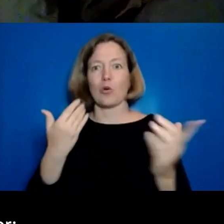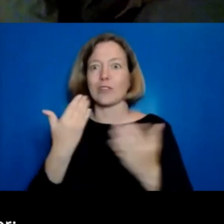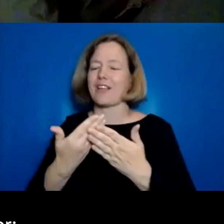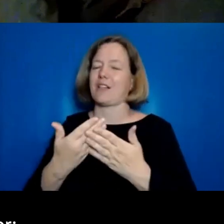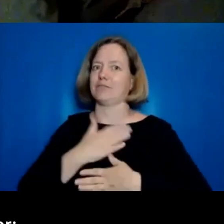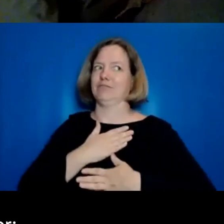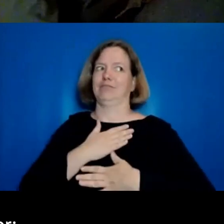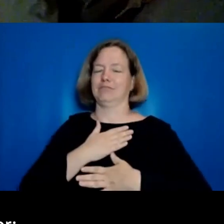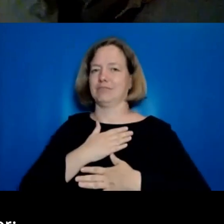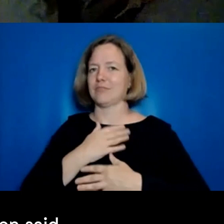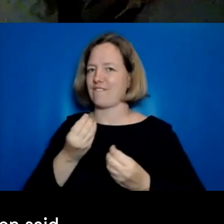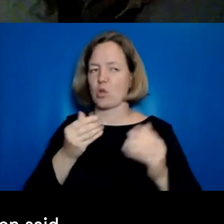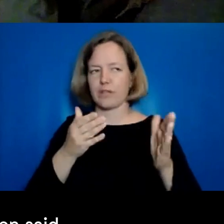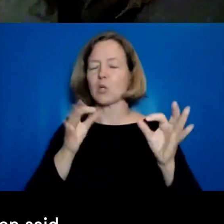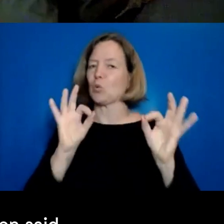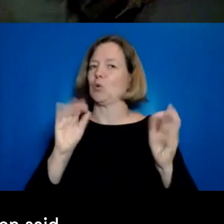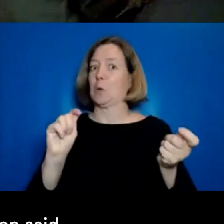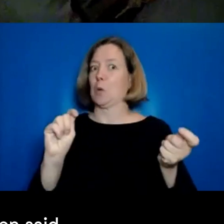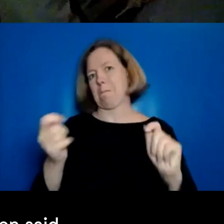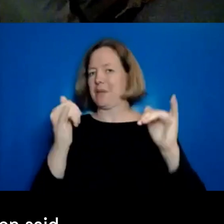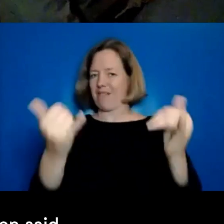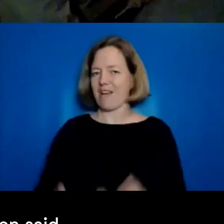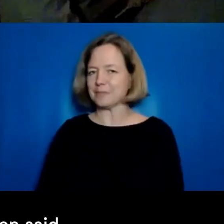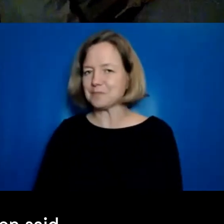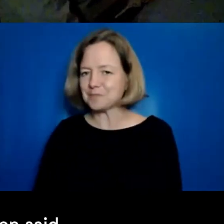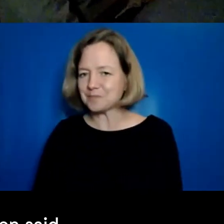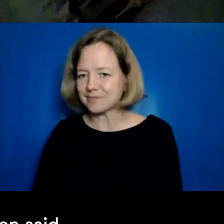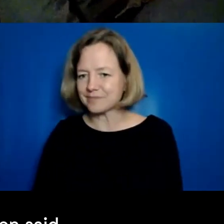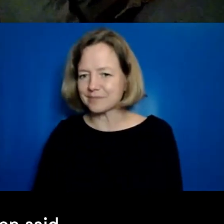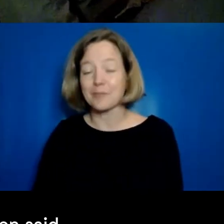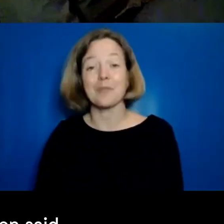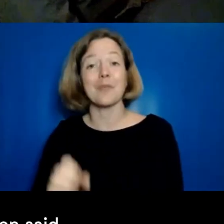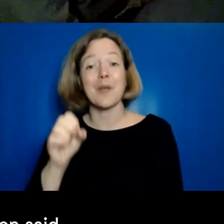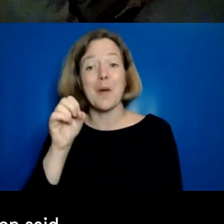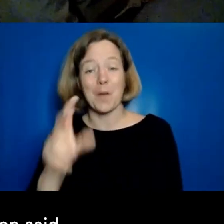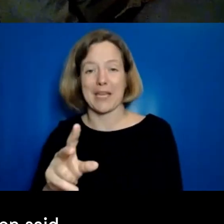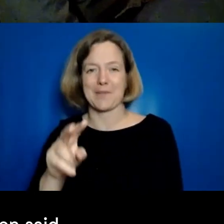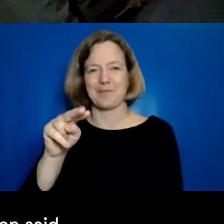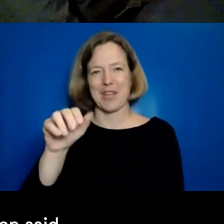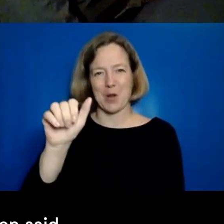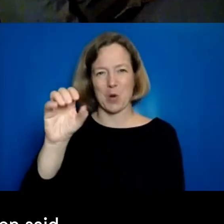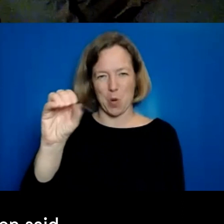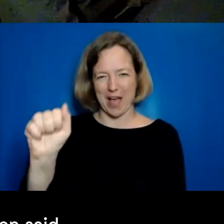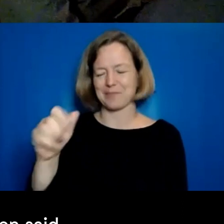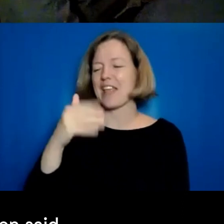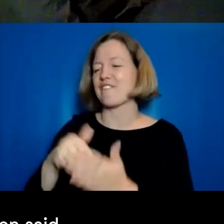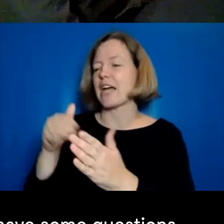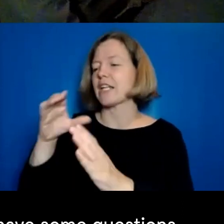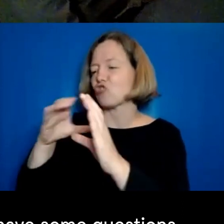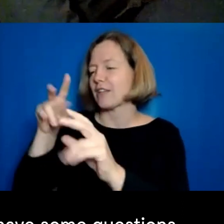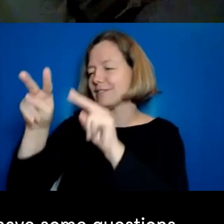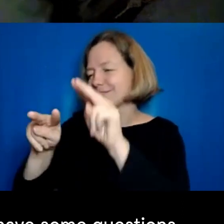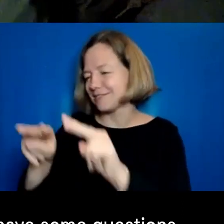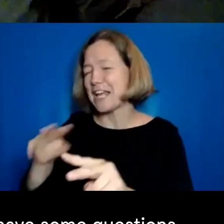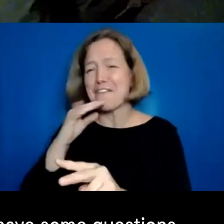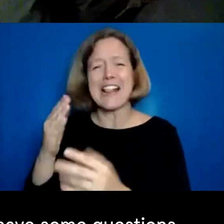So we came to the point, some people even said, thank you. I will not maybe read all of them out, because